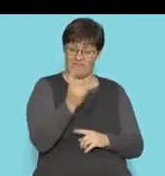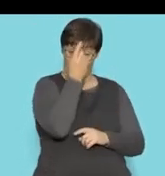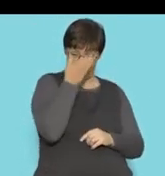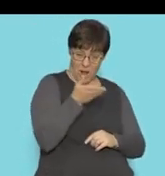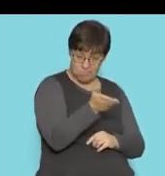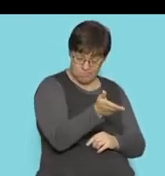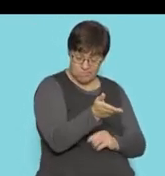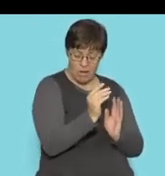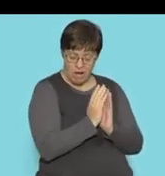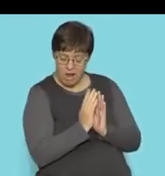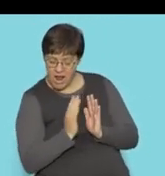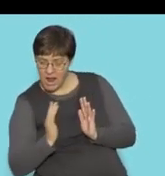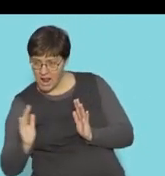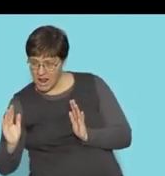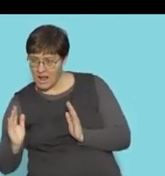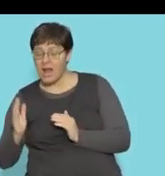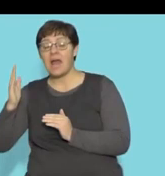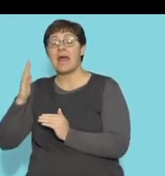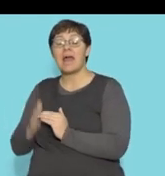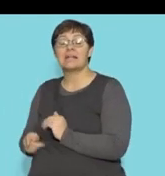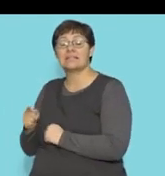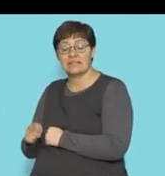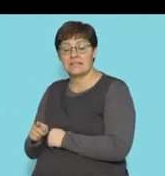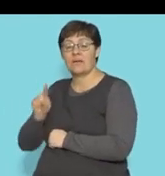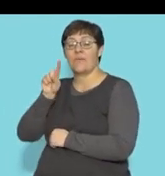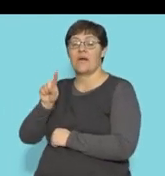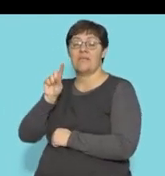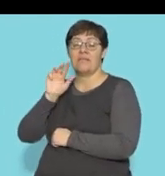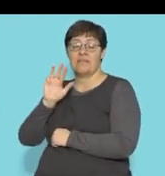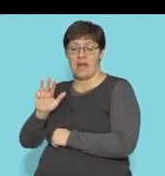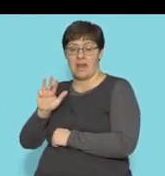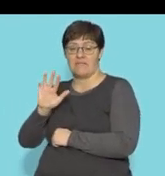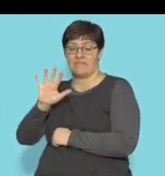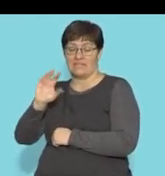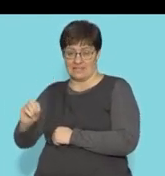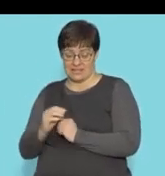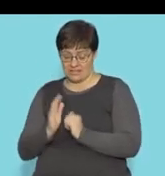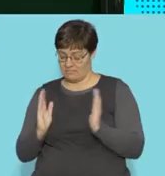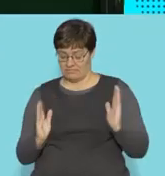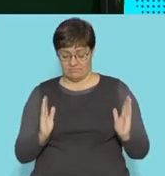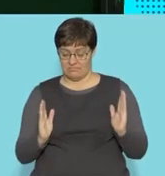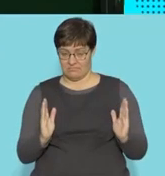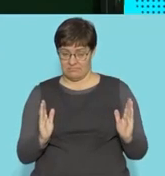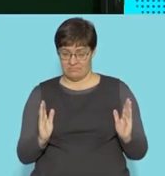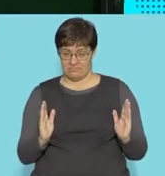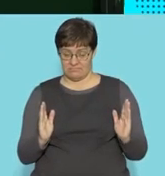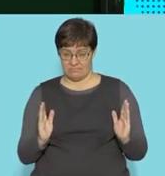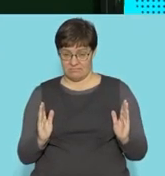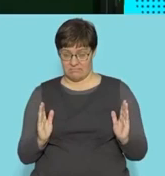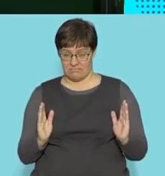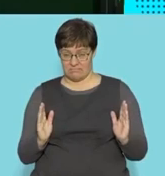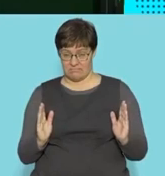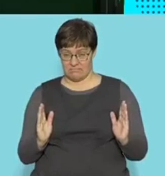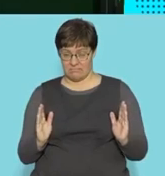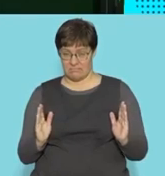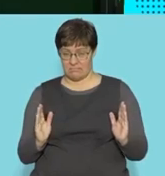1911 and we see that the graph ends at 1950. 1950. This is a